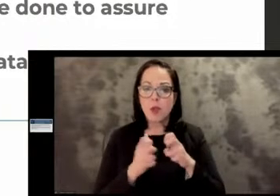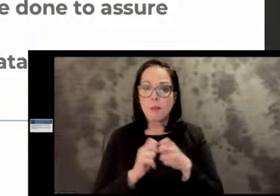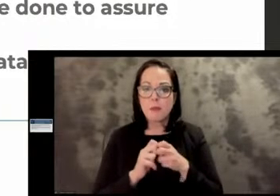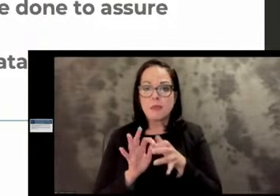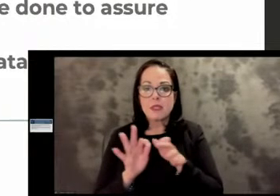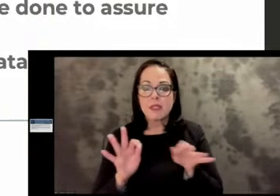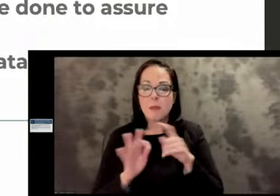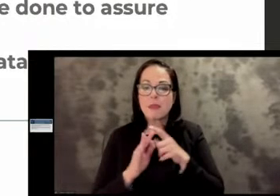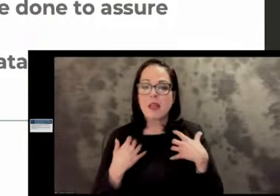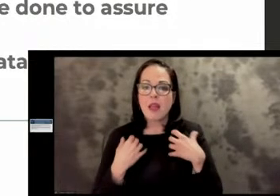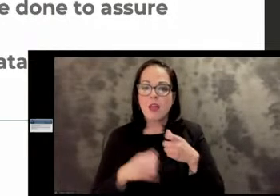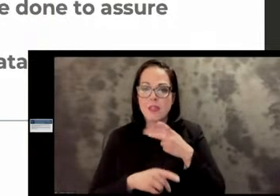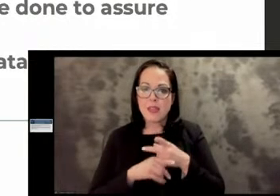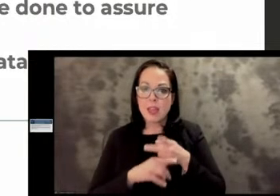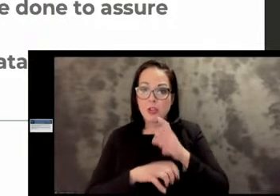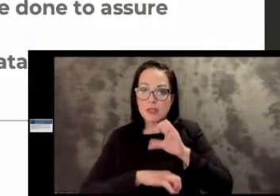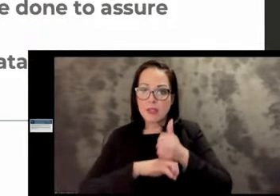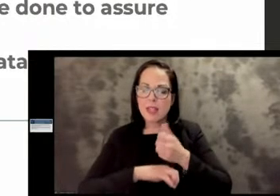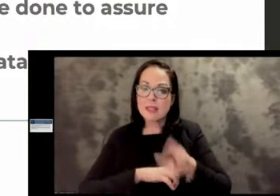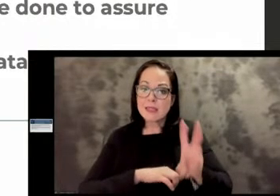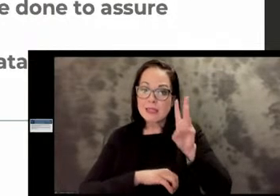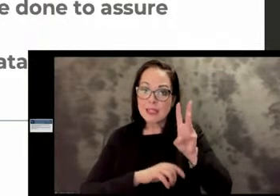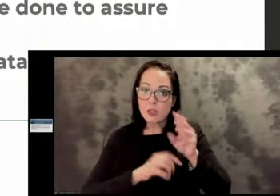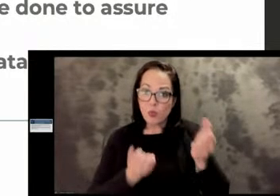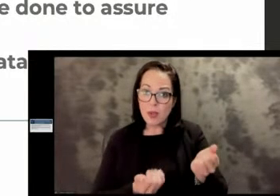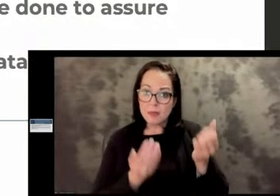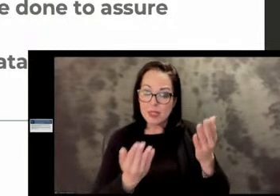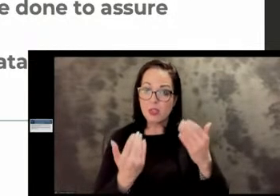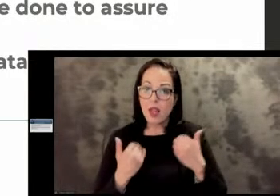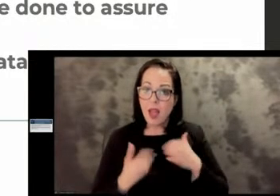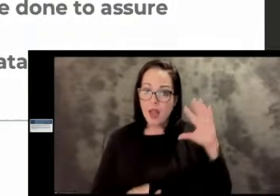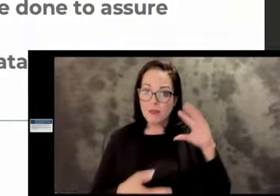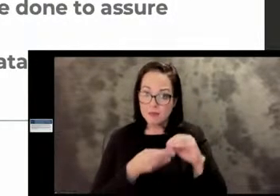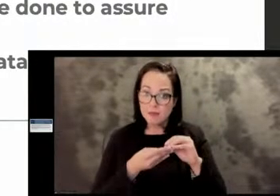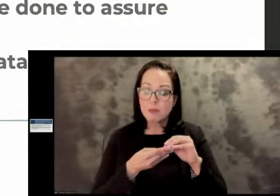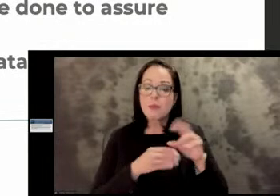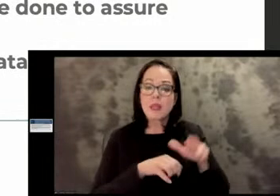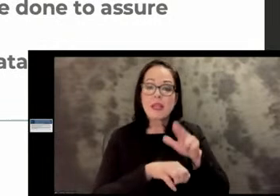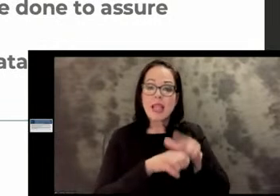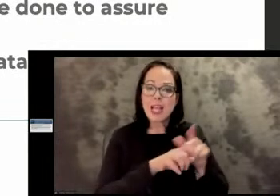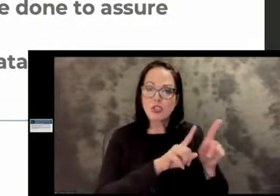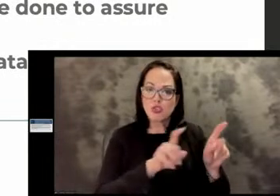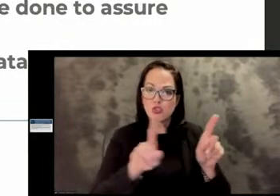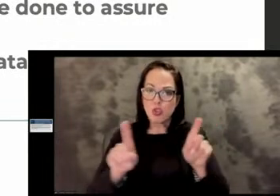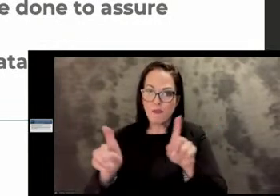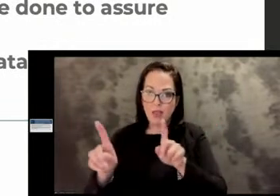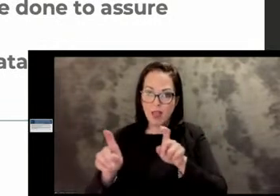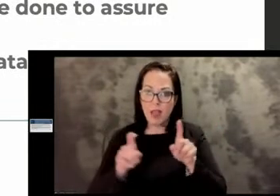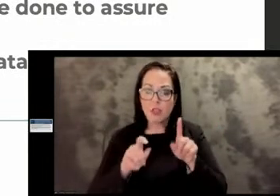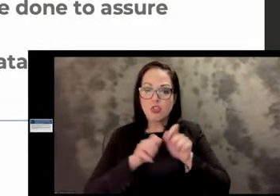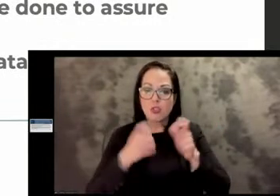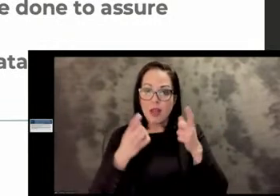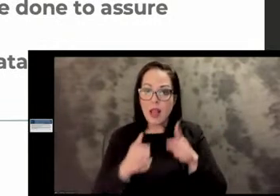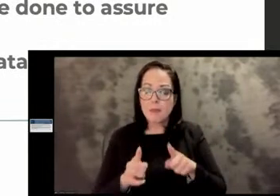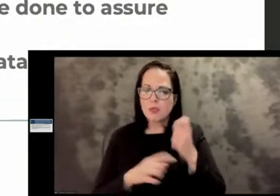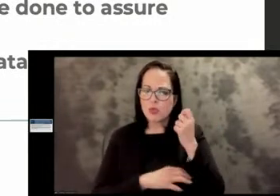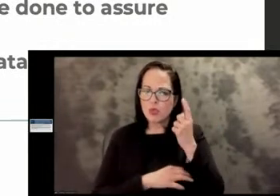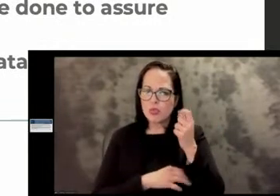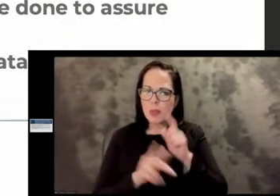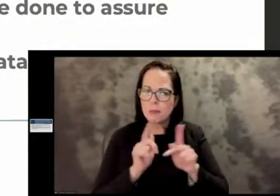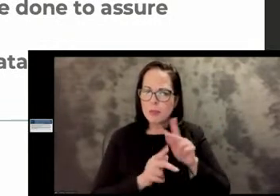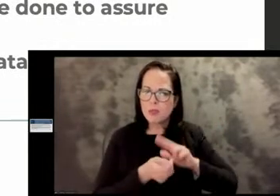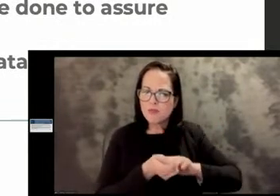healthcare settings, we had 6 recommendations. So a national survey should be conducted to understand people's experiences